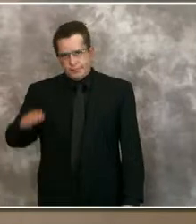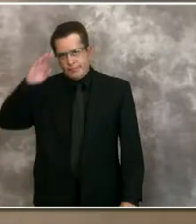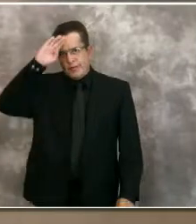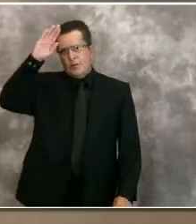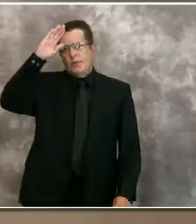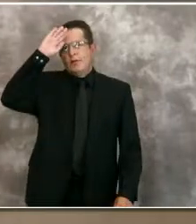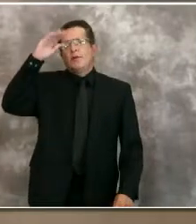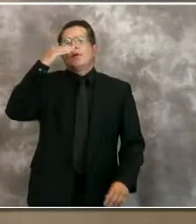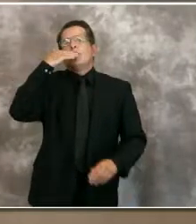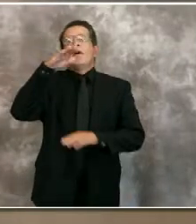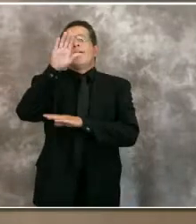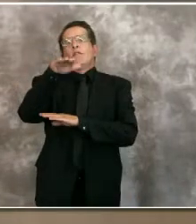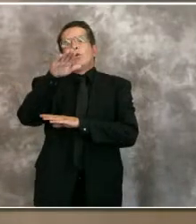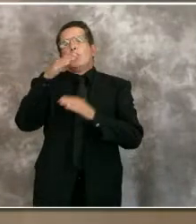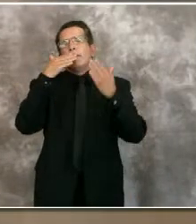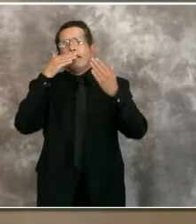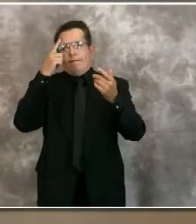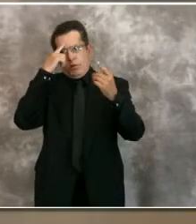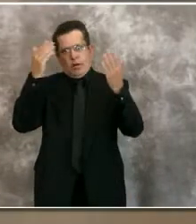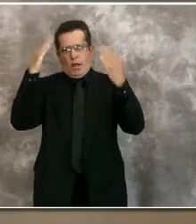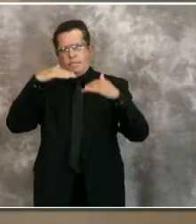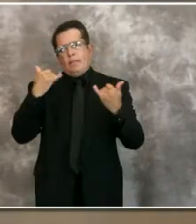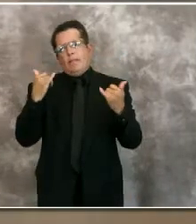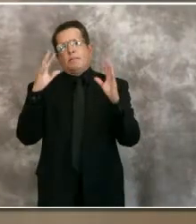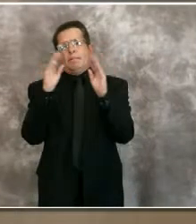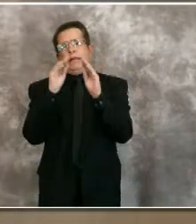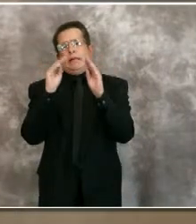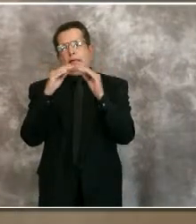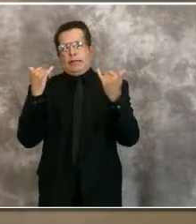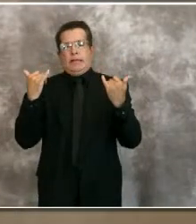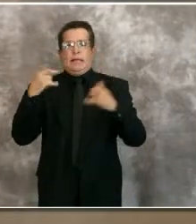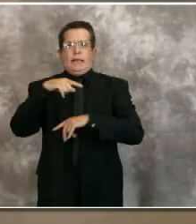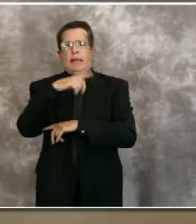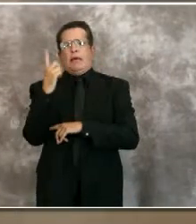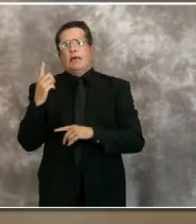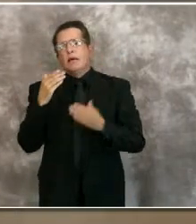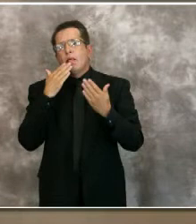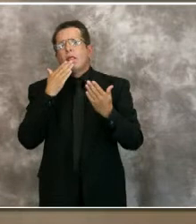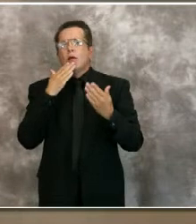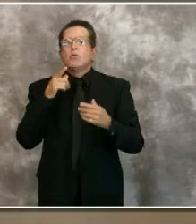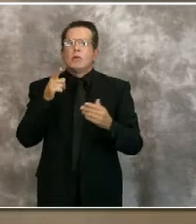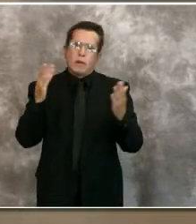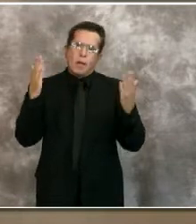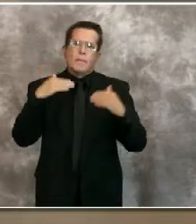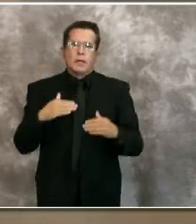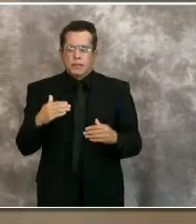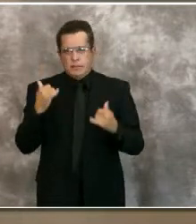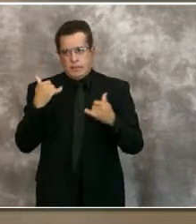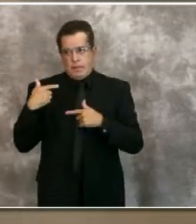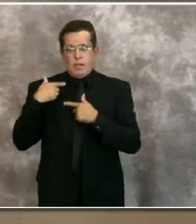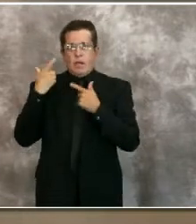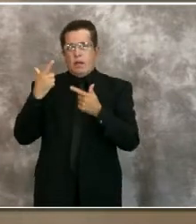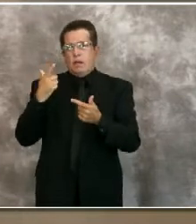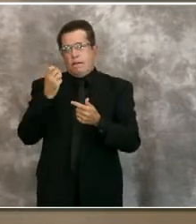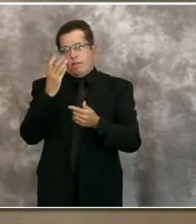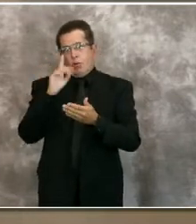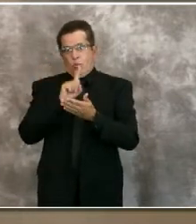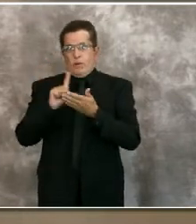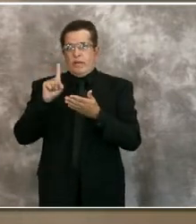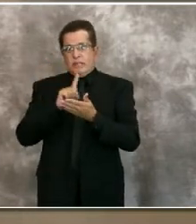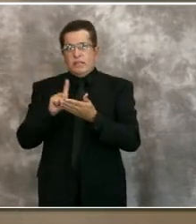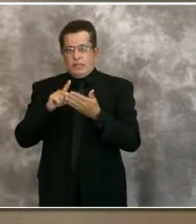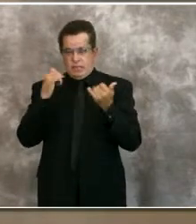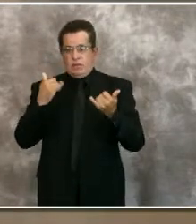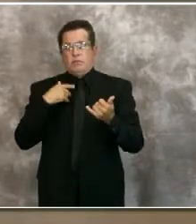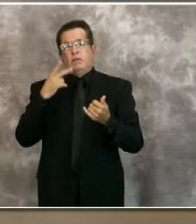Good afternoon, and thank you for joining us at this media briefing. Over the last few weeks, we've seen a gradual return of